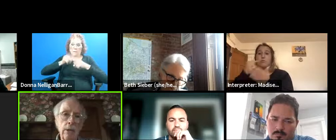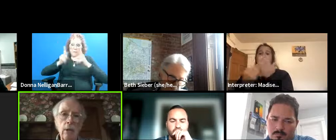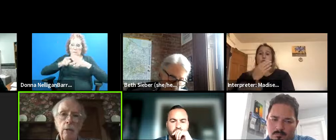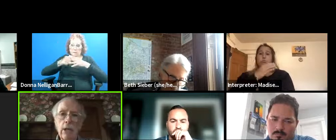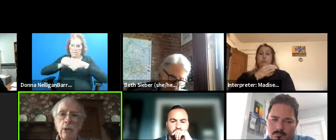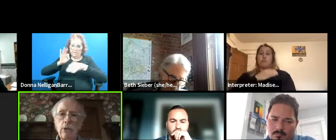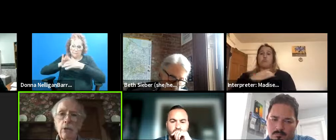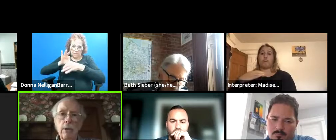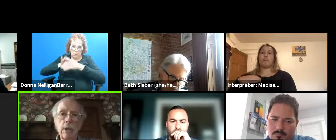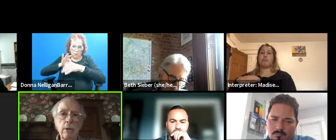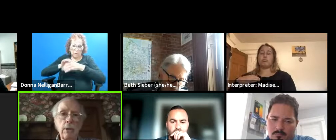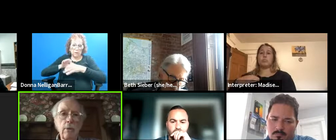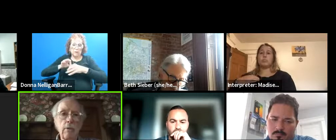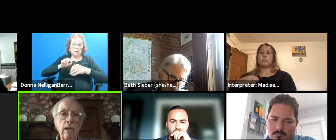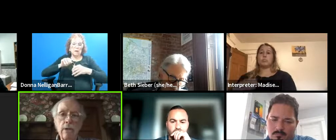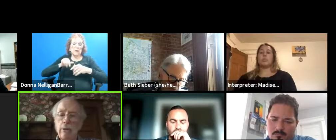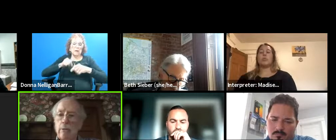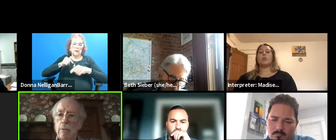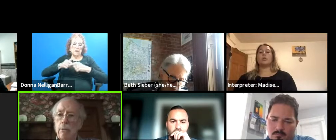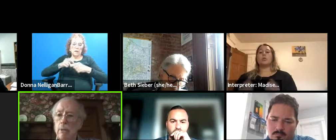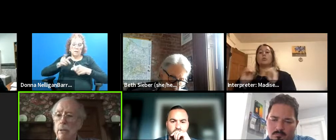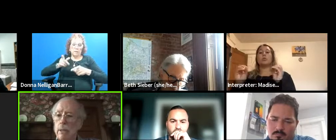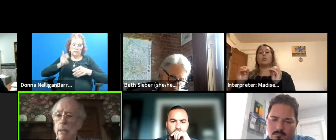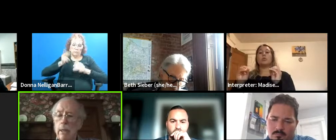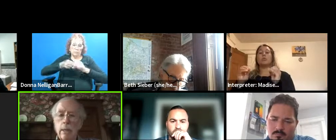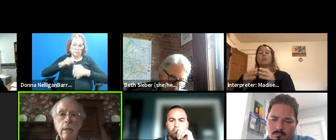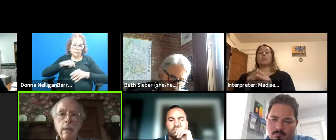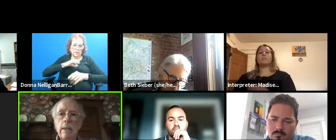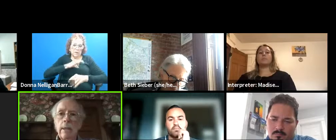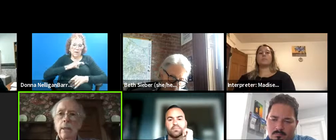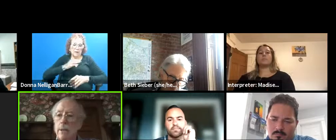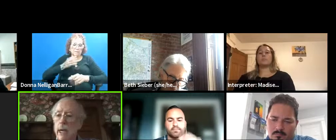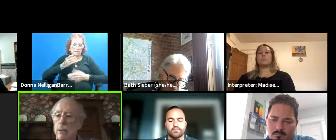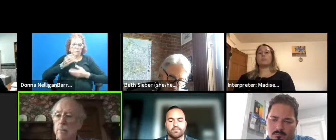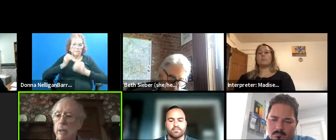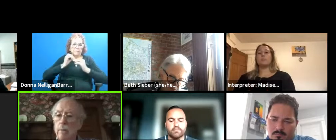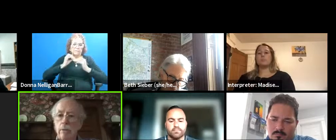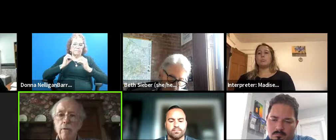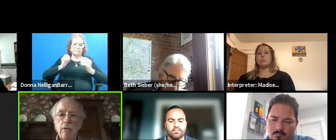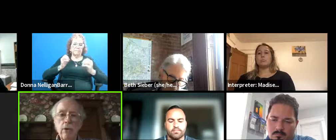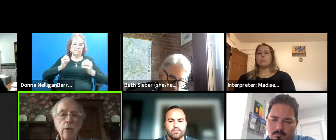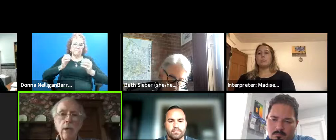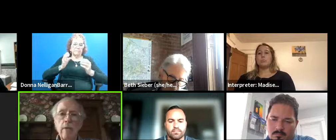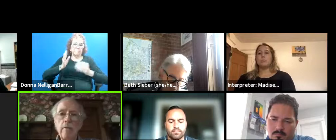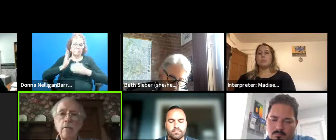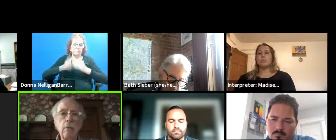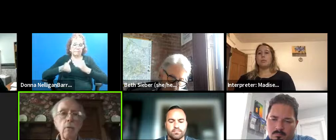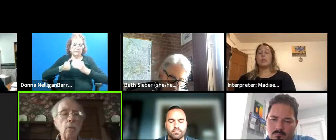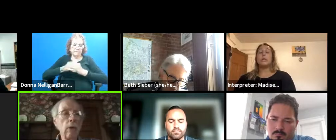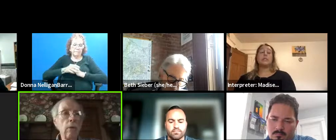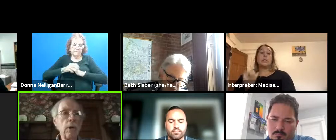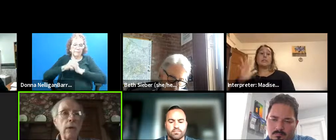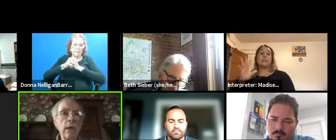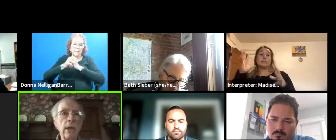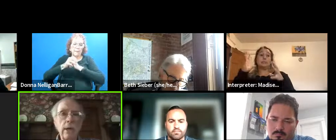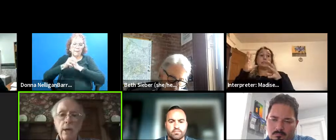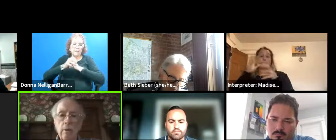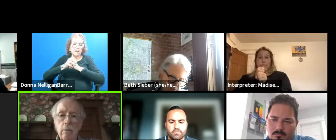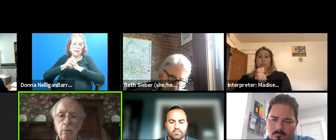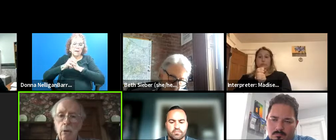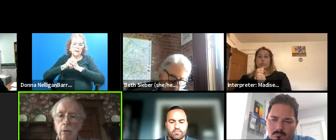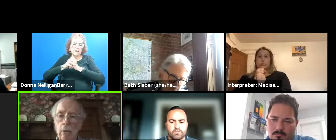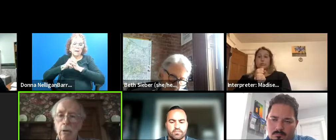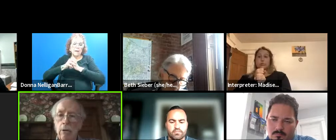elections, and there are no elections in 2022 involving council members. that is my brief summary of what we're doing